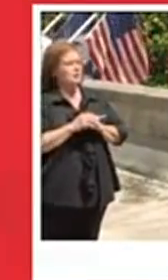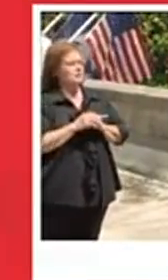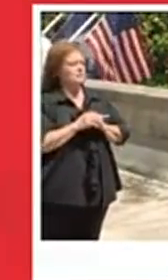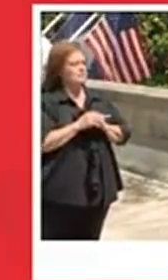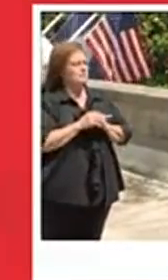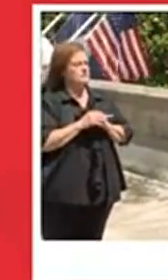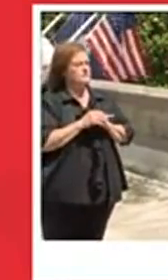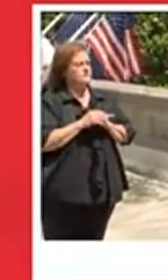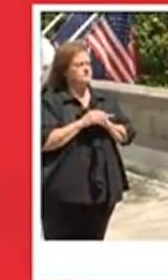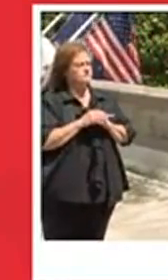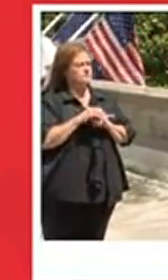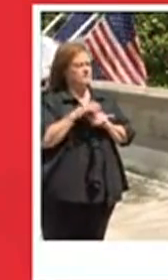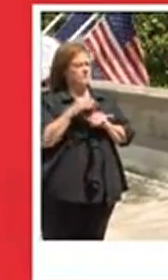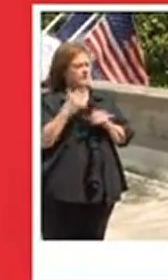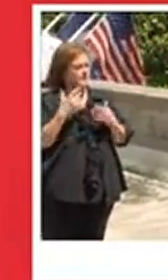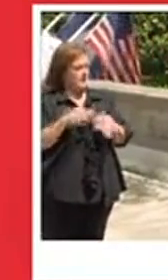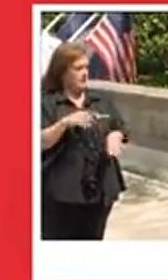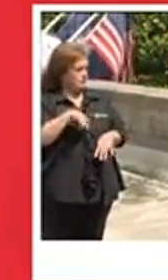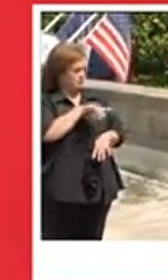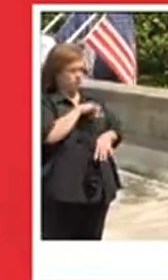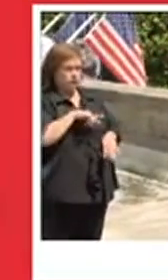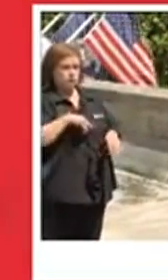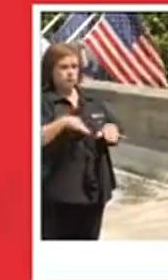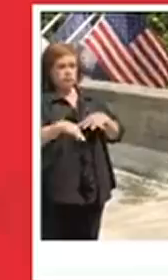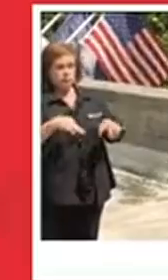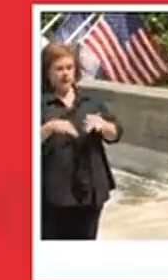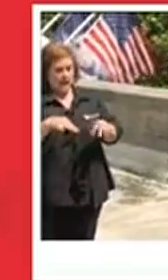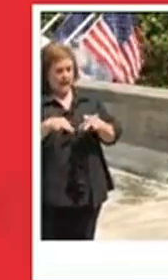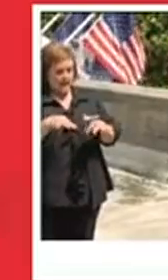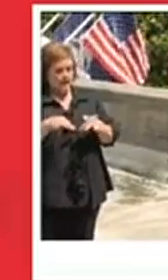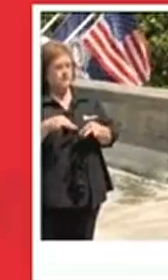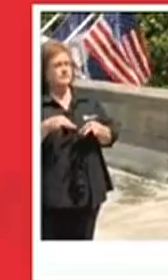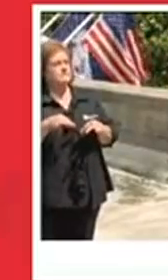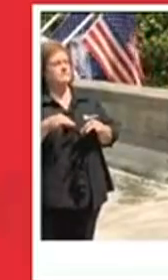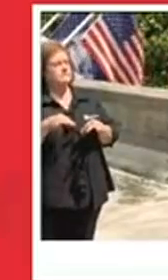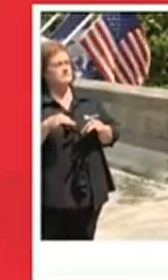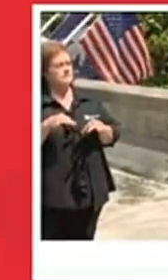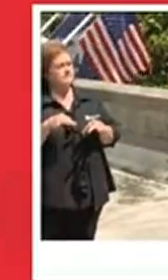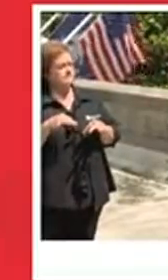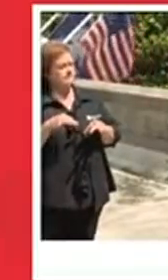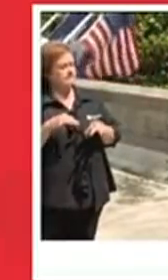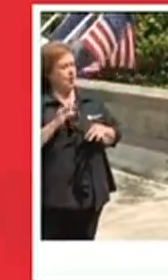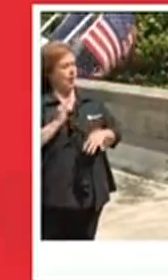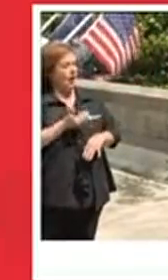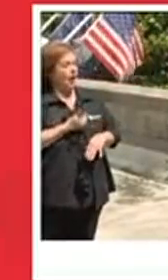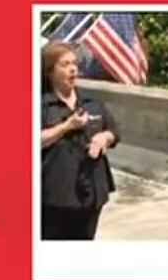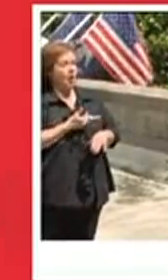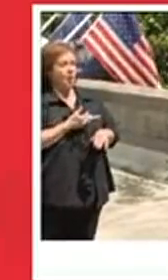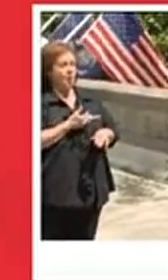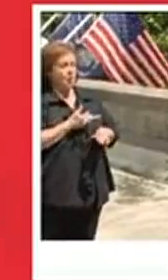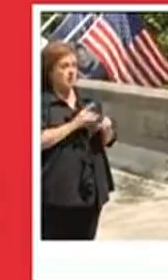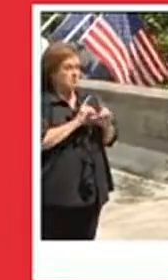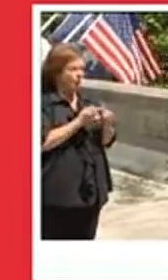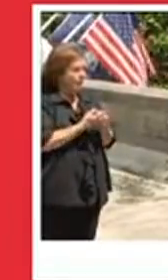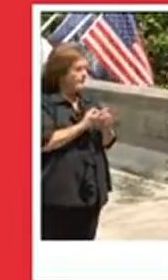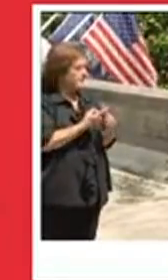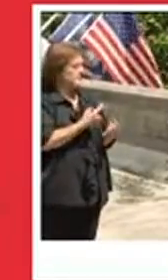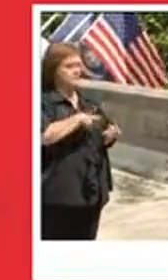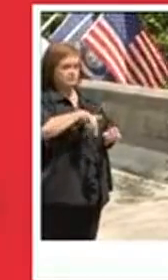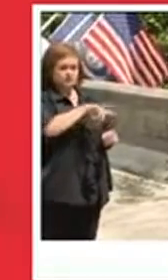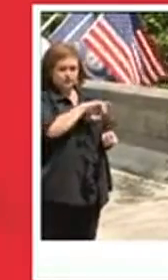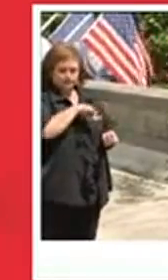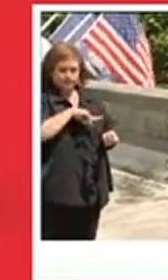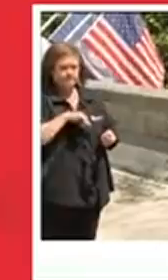Cristobal. It has been demonstrated by our leaders of this community, all of our department heads as well. We